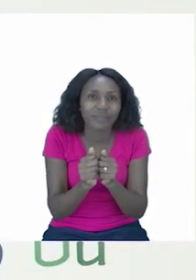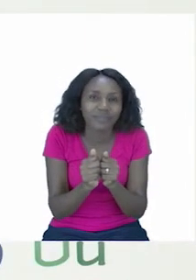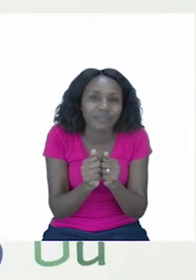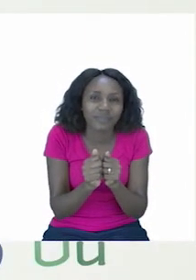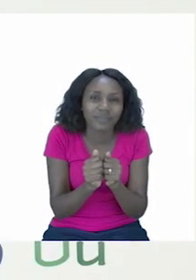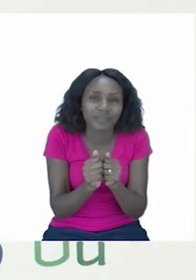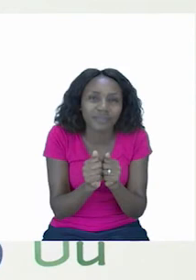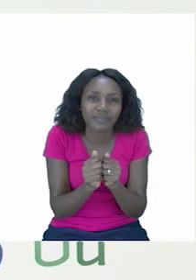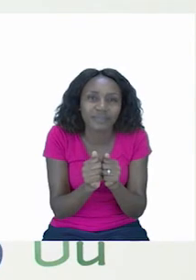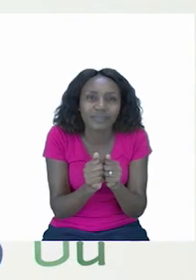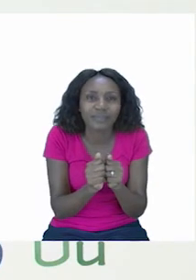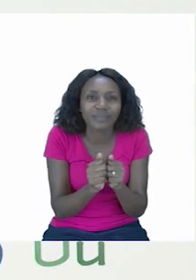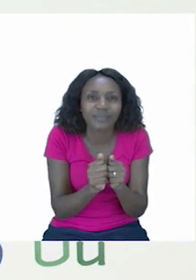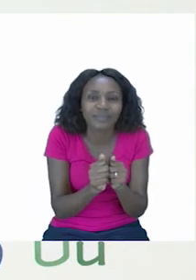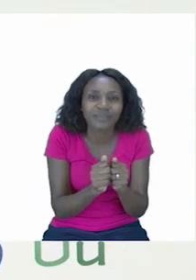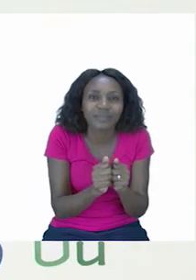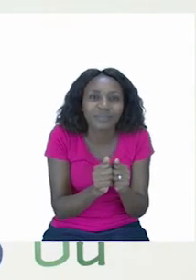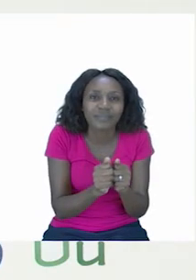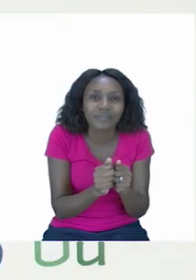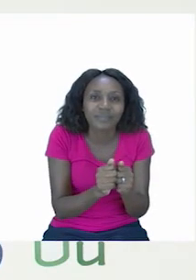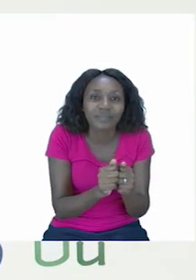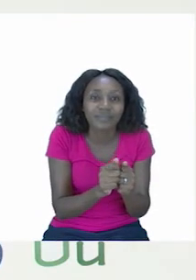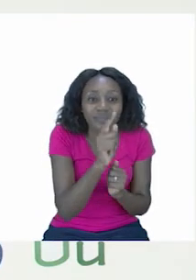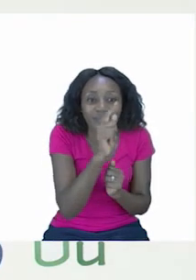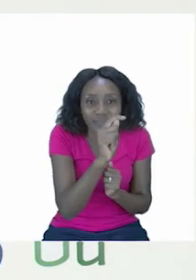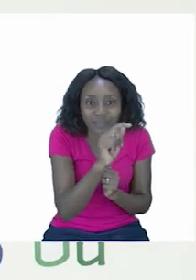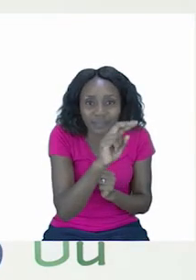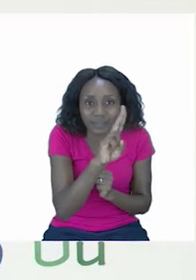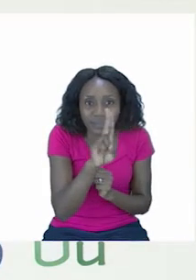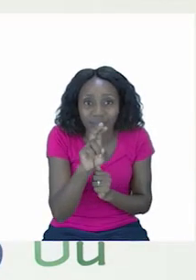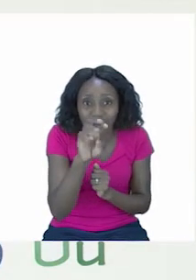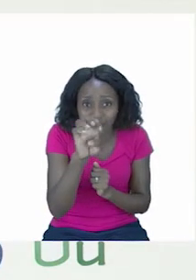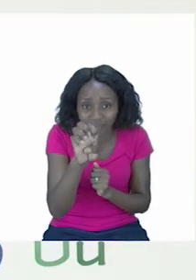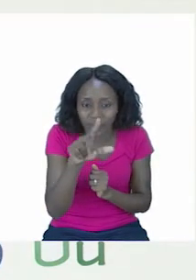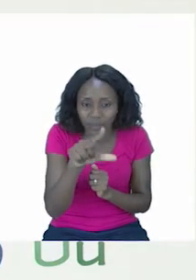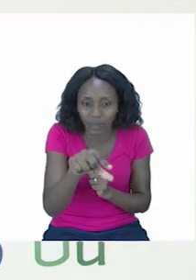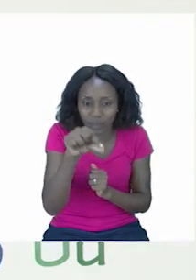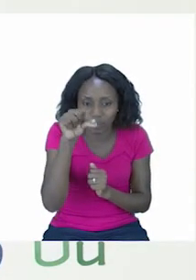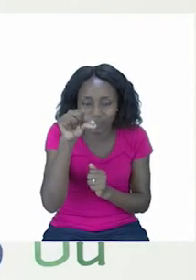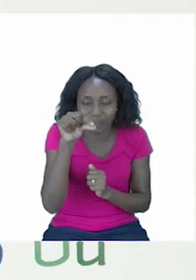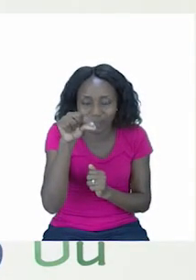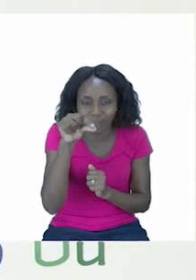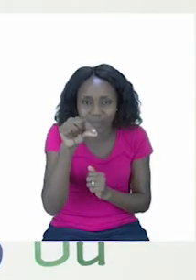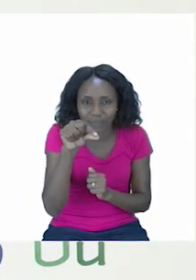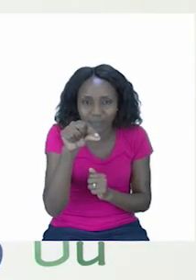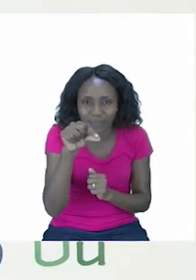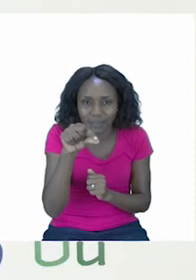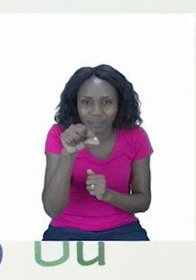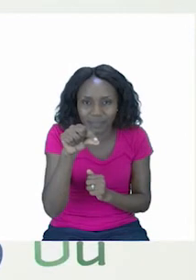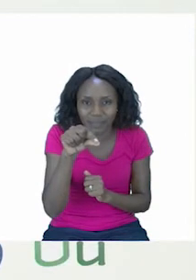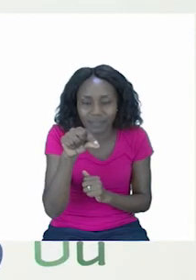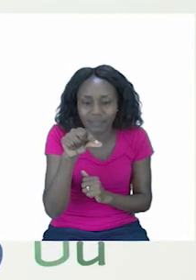we have, please repeat after me. The.